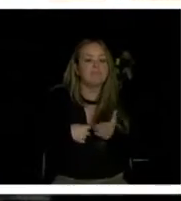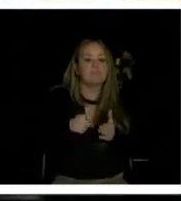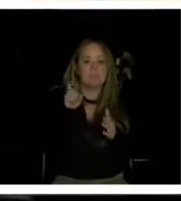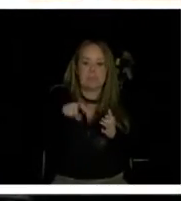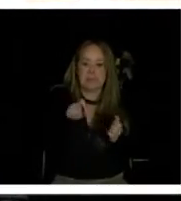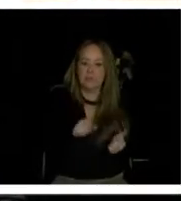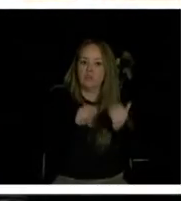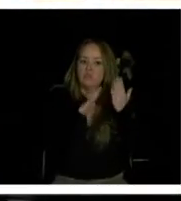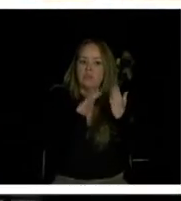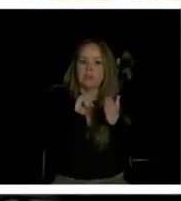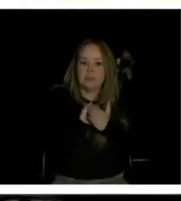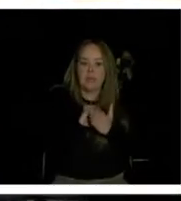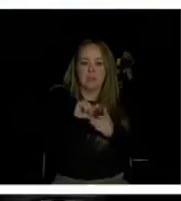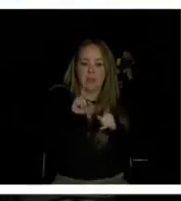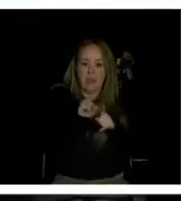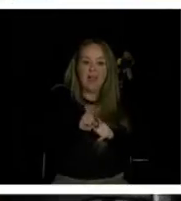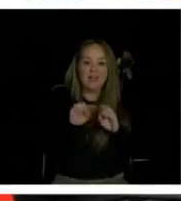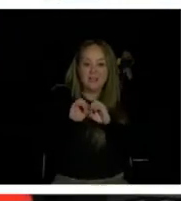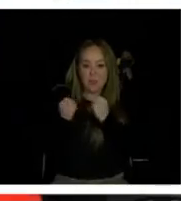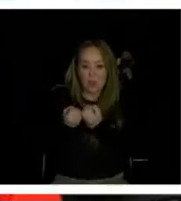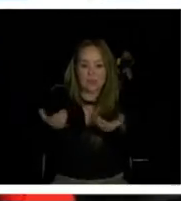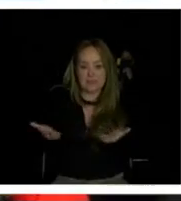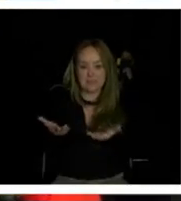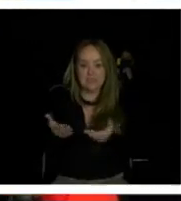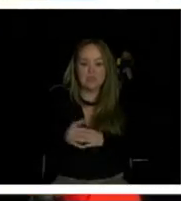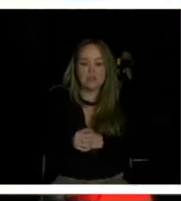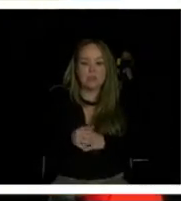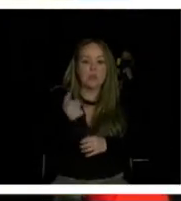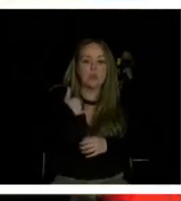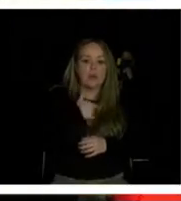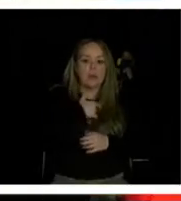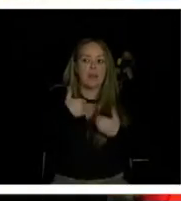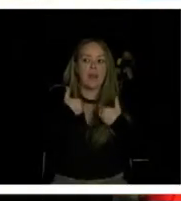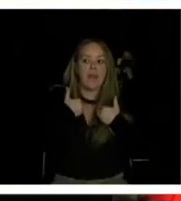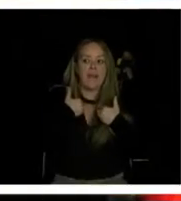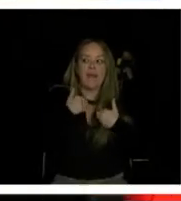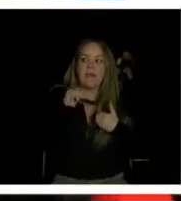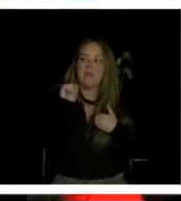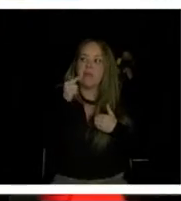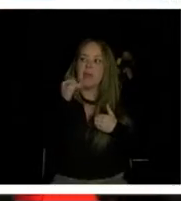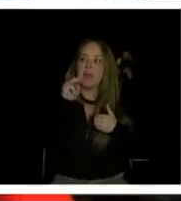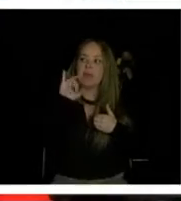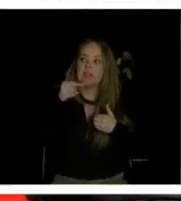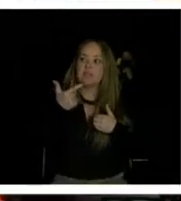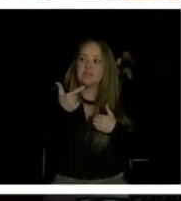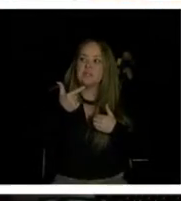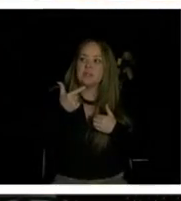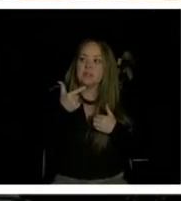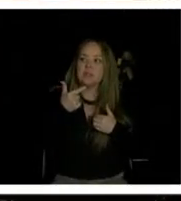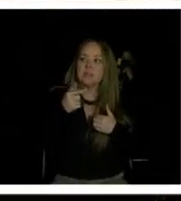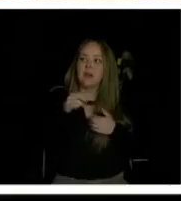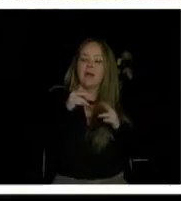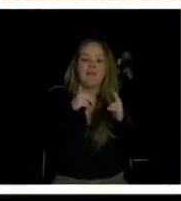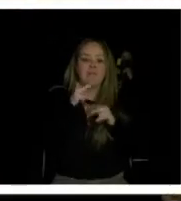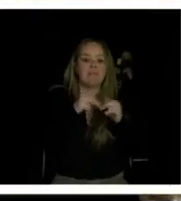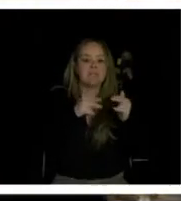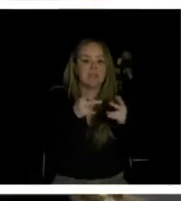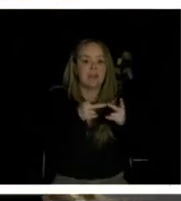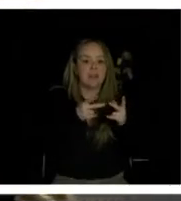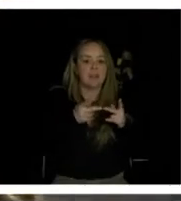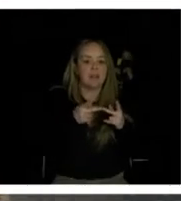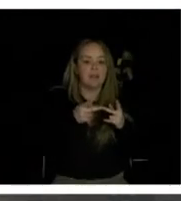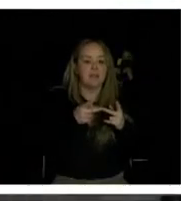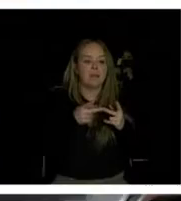an organization. We also have aging facilities. How many of you knew that the